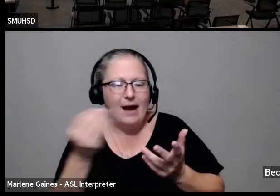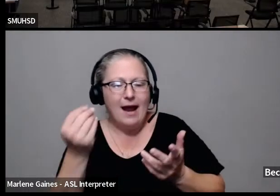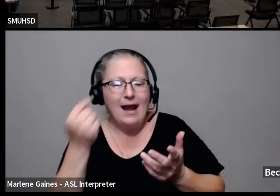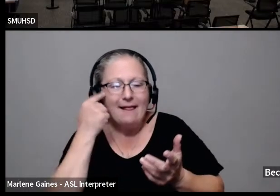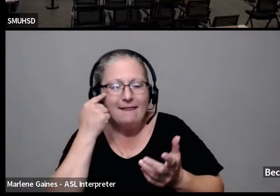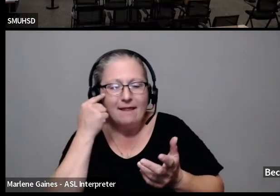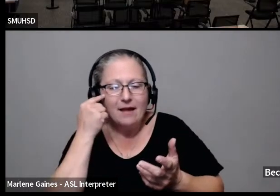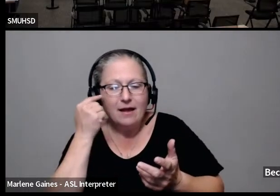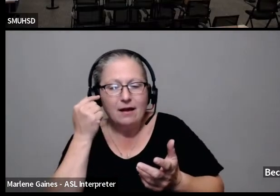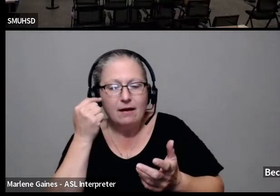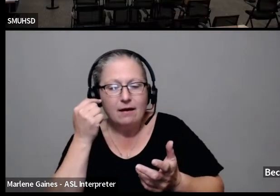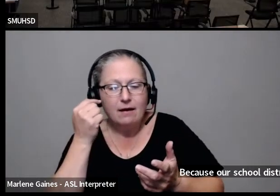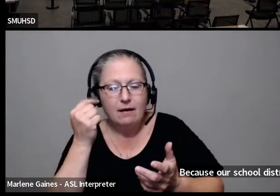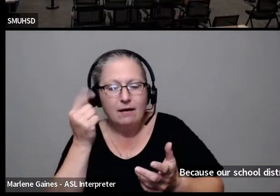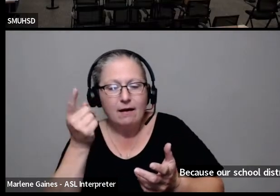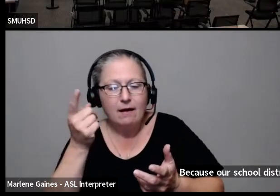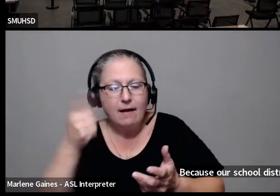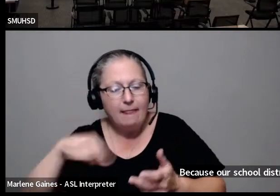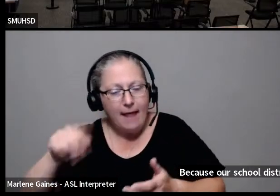that